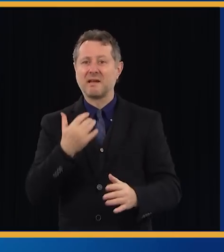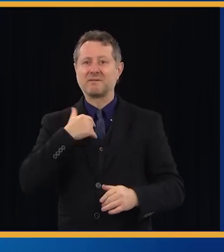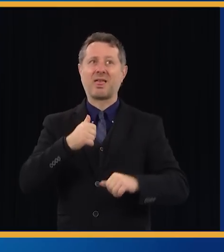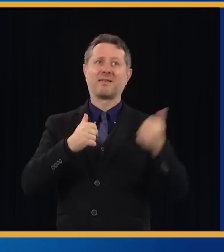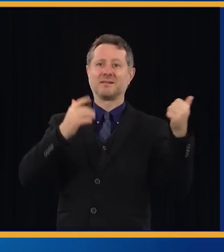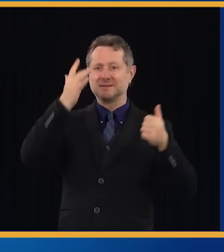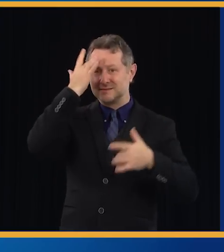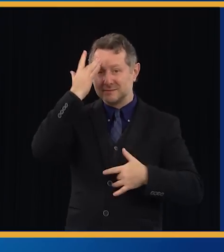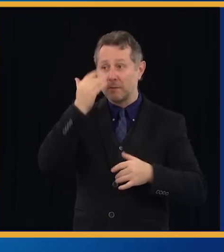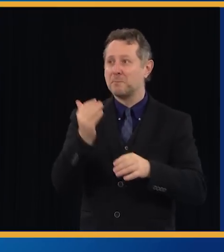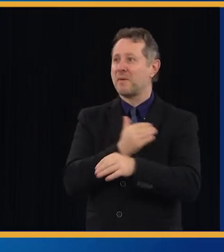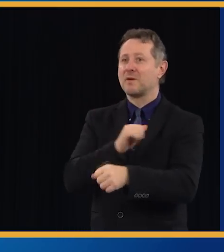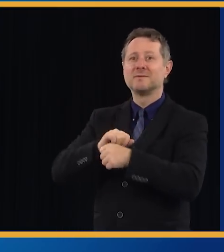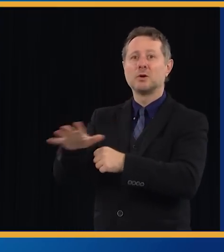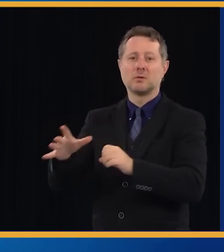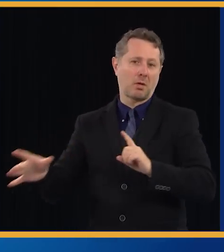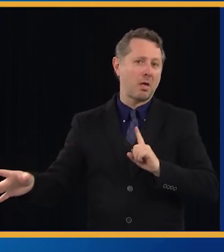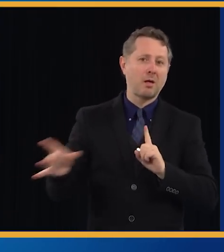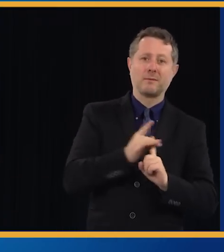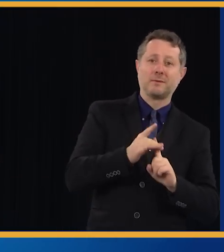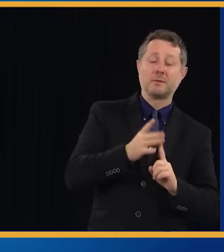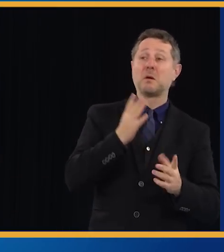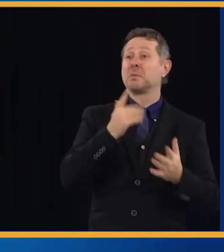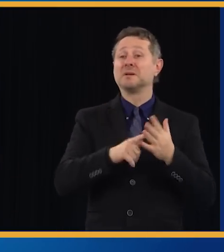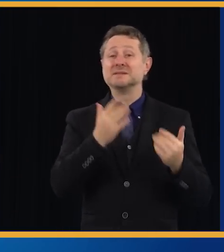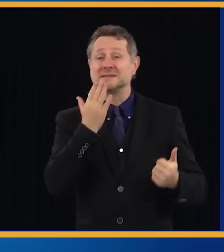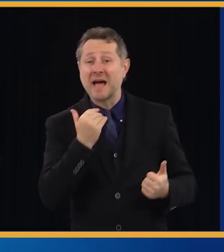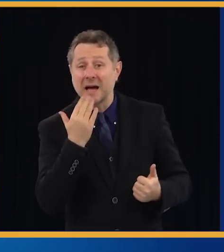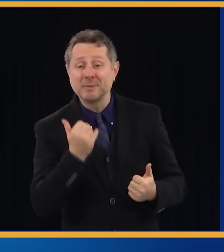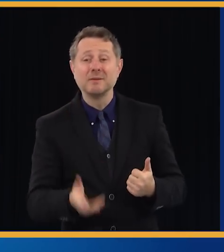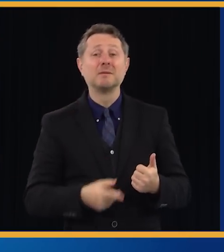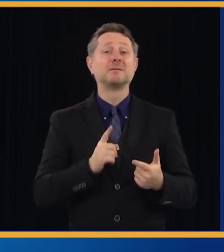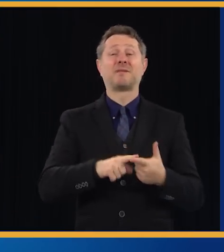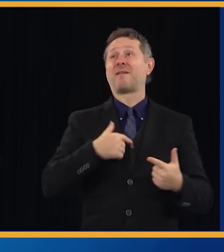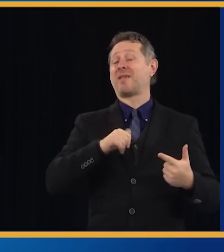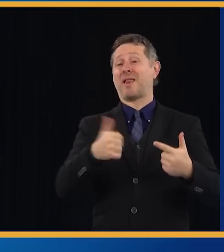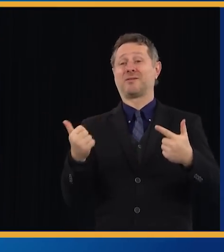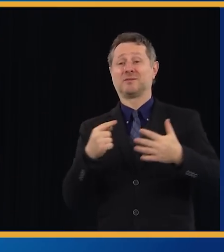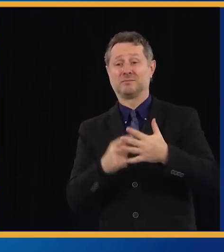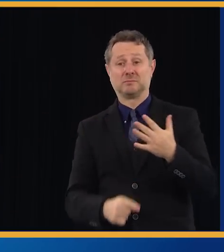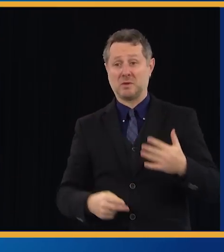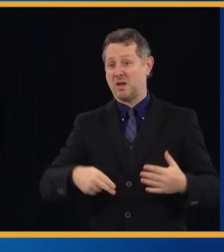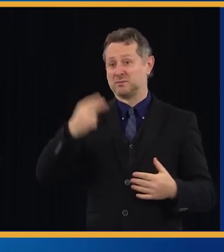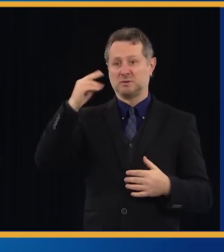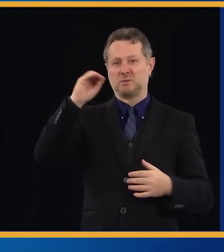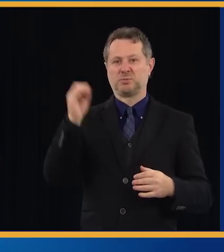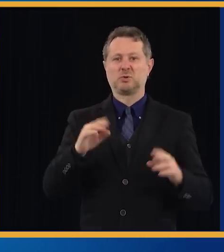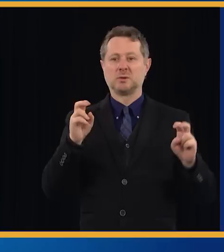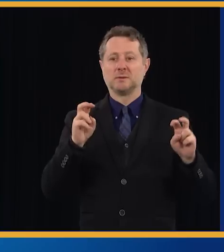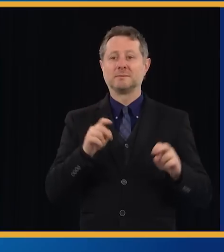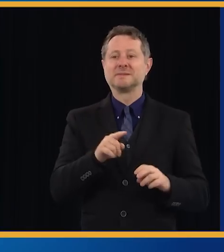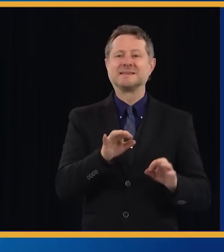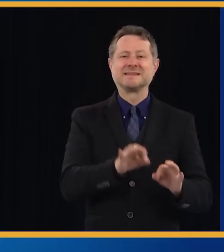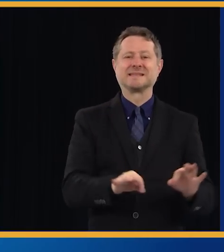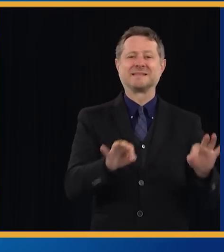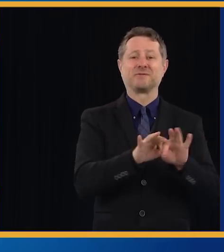also believe you have a greater percentage of the quote-unquote essential workers who are African American and